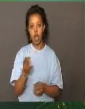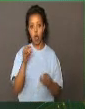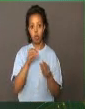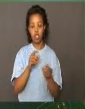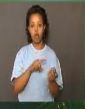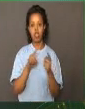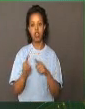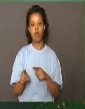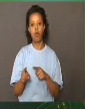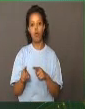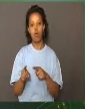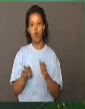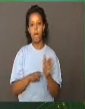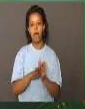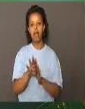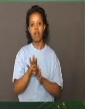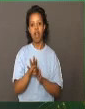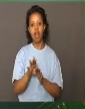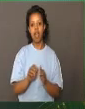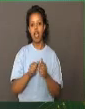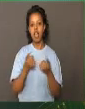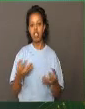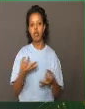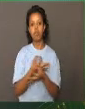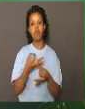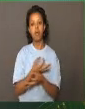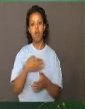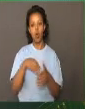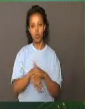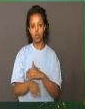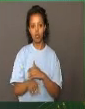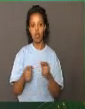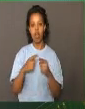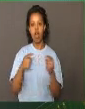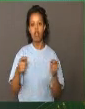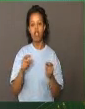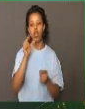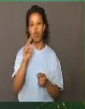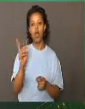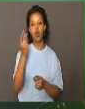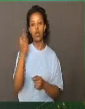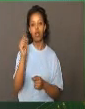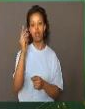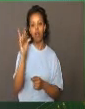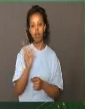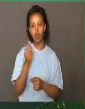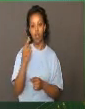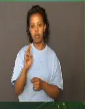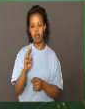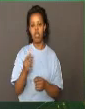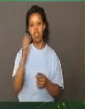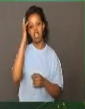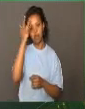are involved in manufacturing antibiotics. Let us